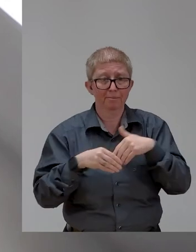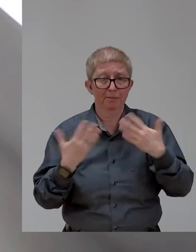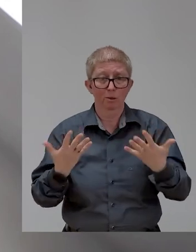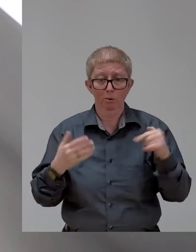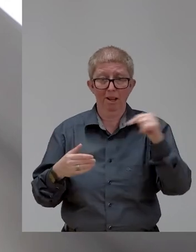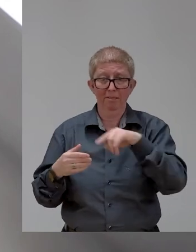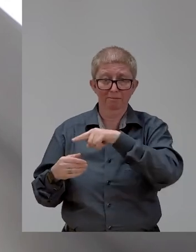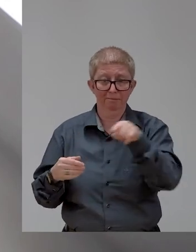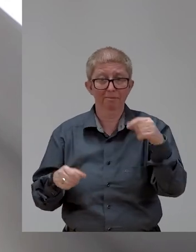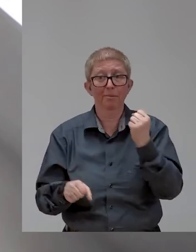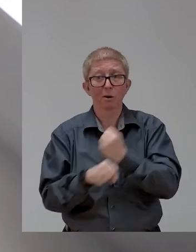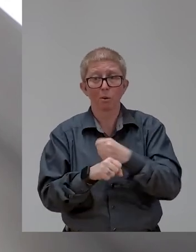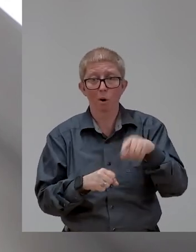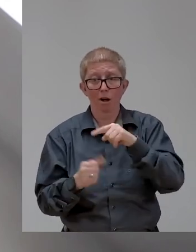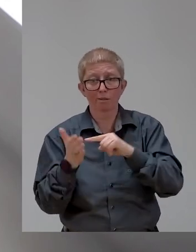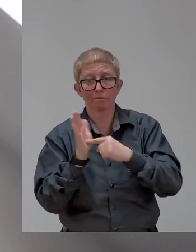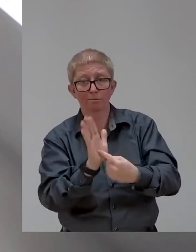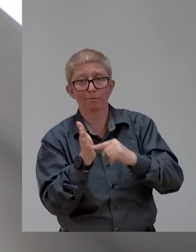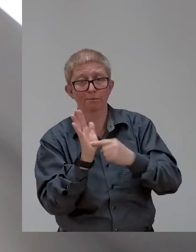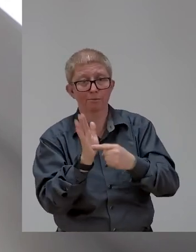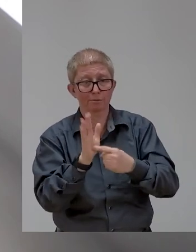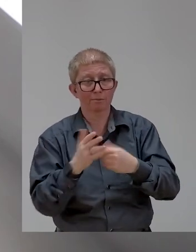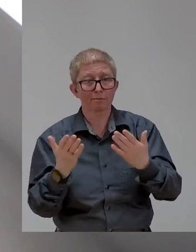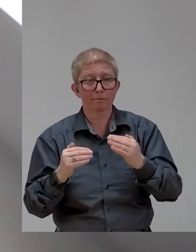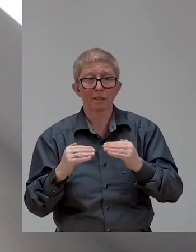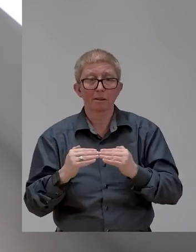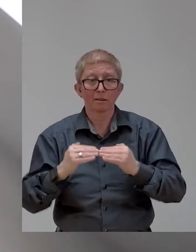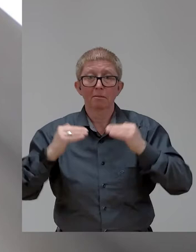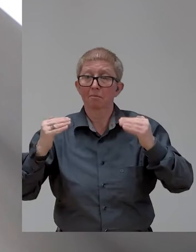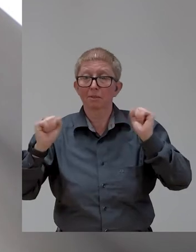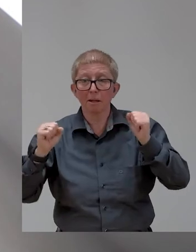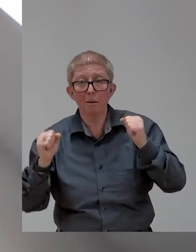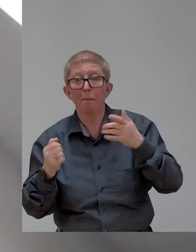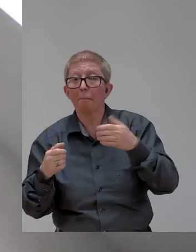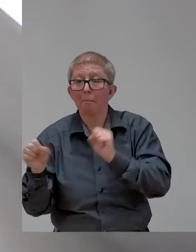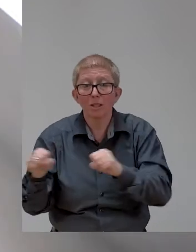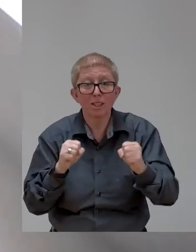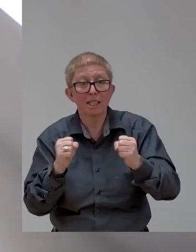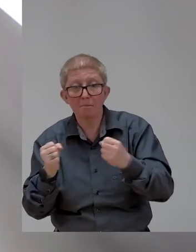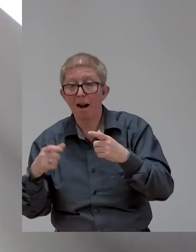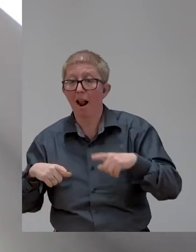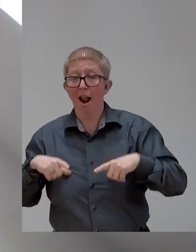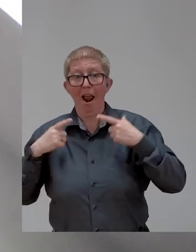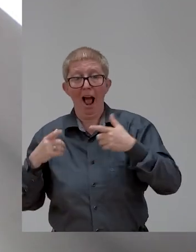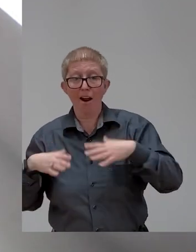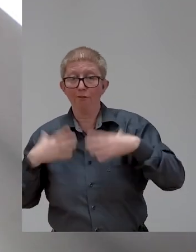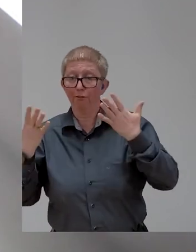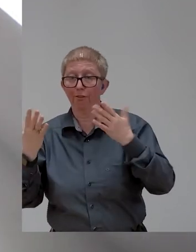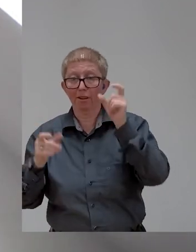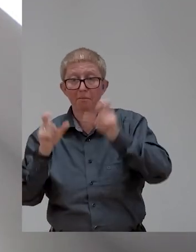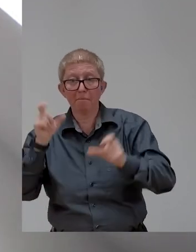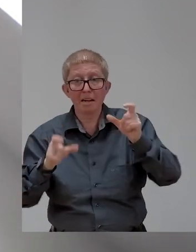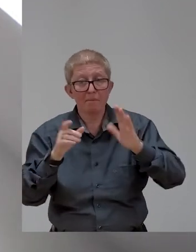work on supporting and creating more employment opportunity for people living with disabilities, and also on how